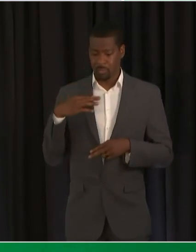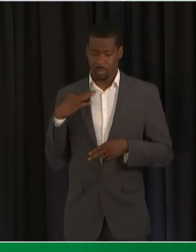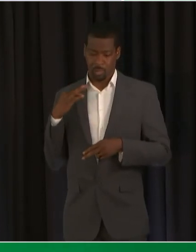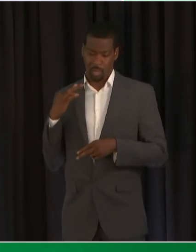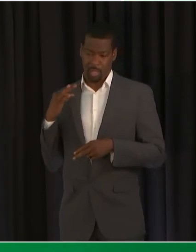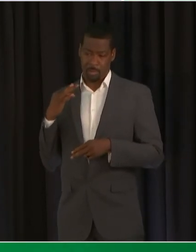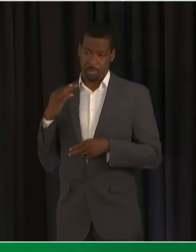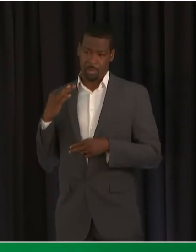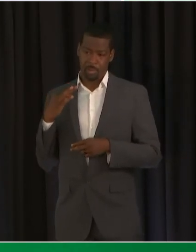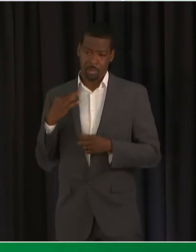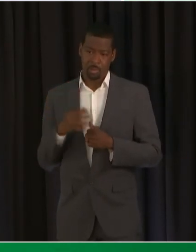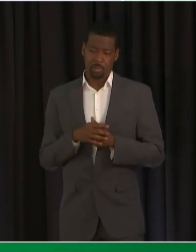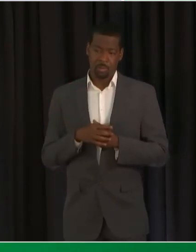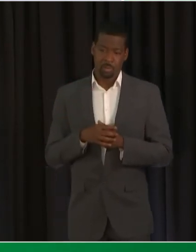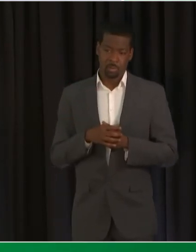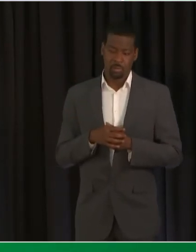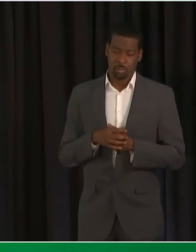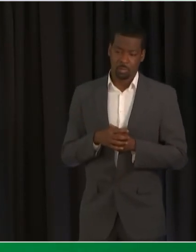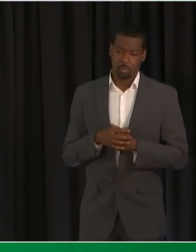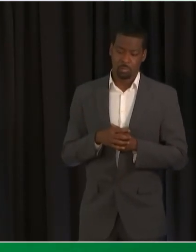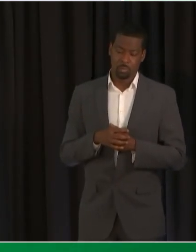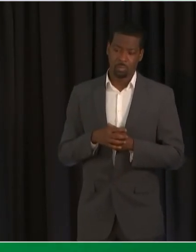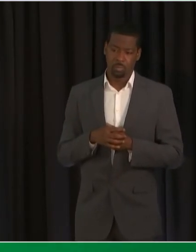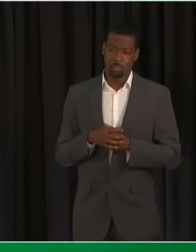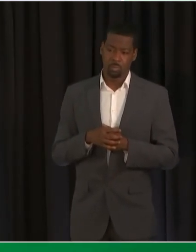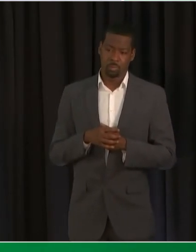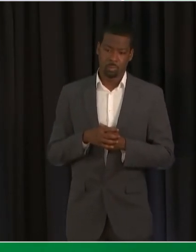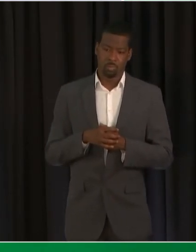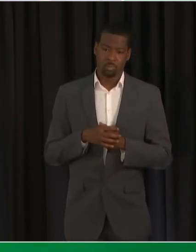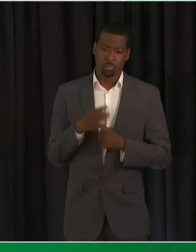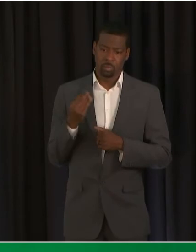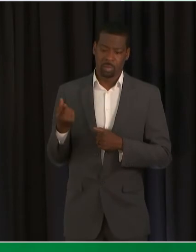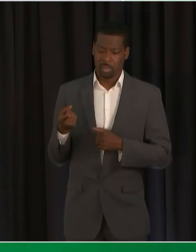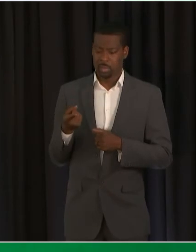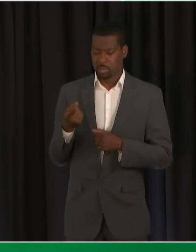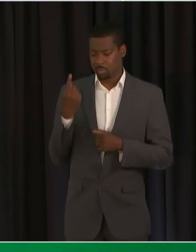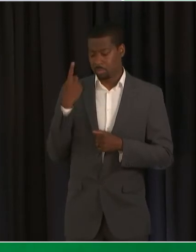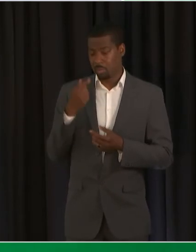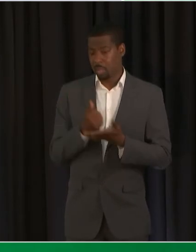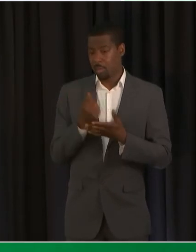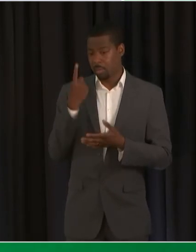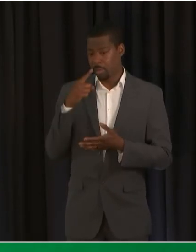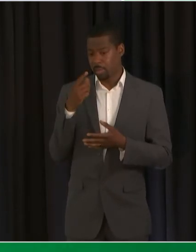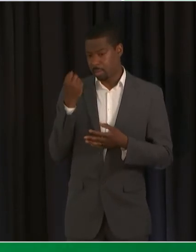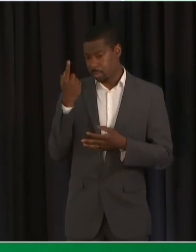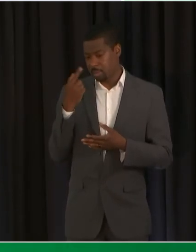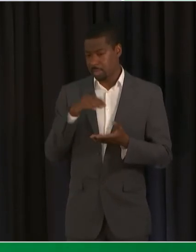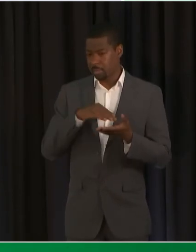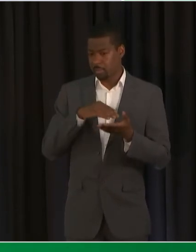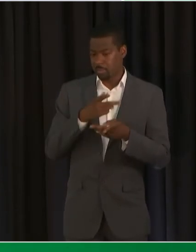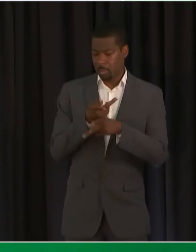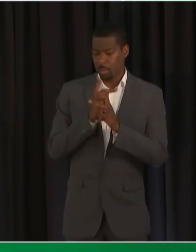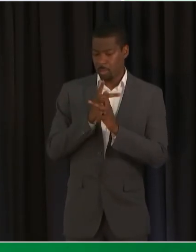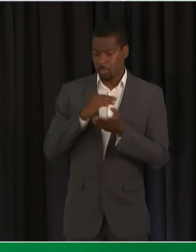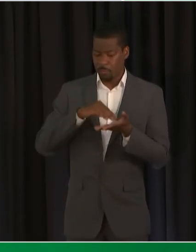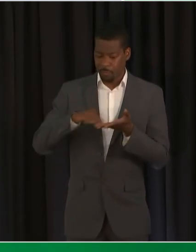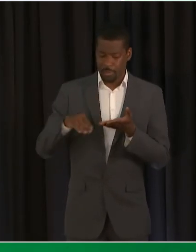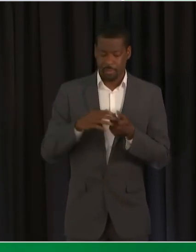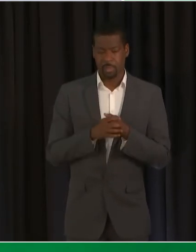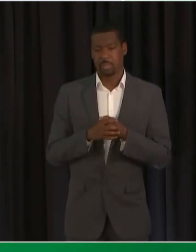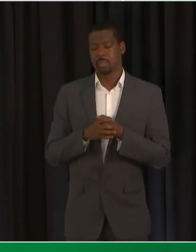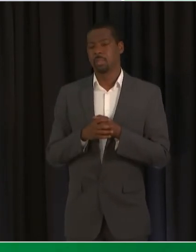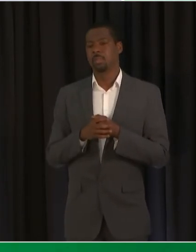application of the grants or loans, and then also the one time for the forgiveness. So